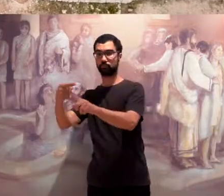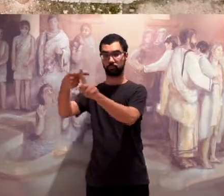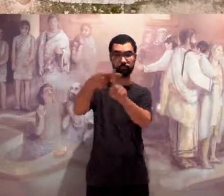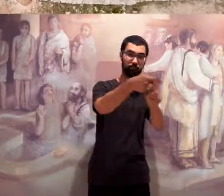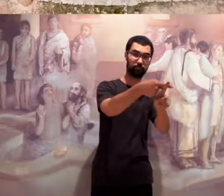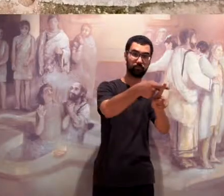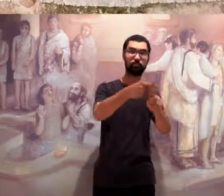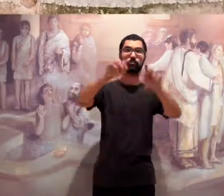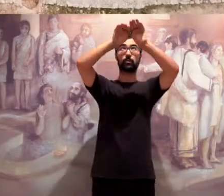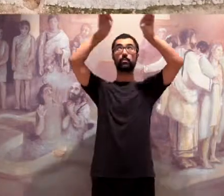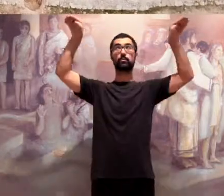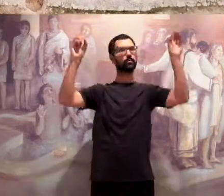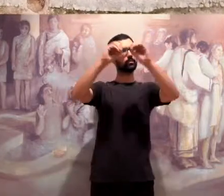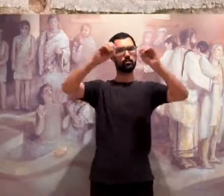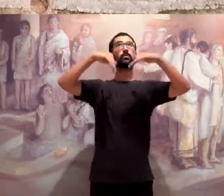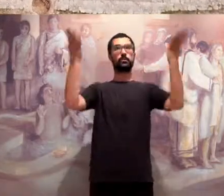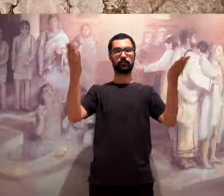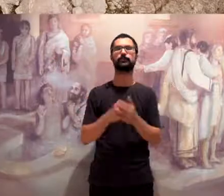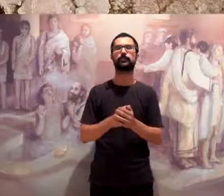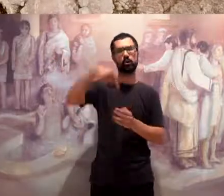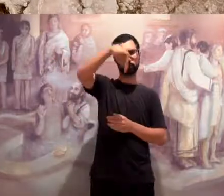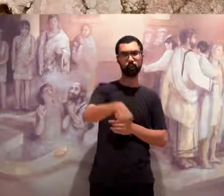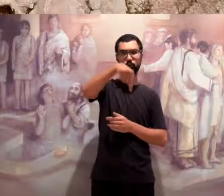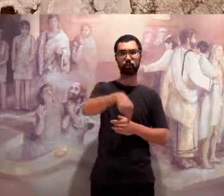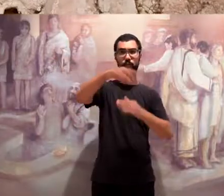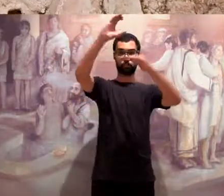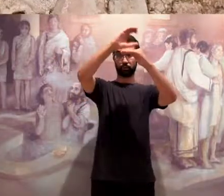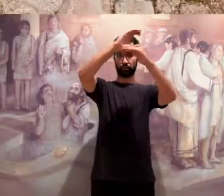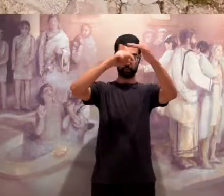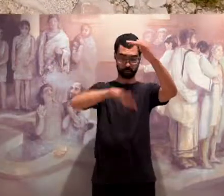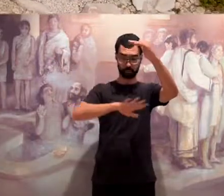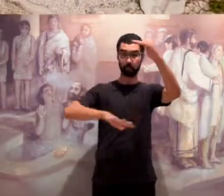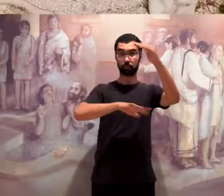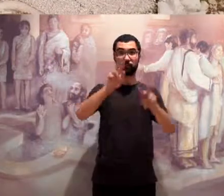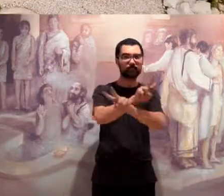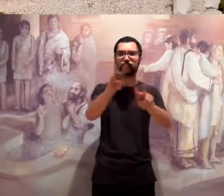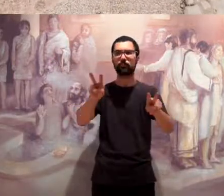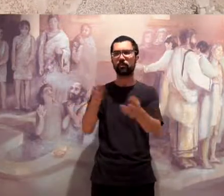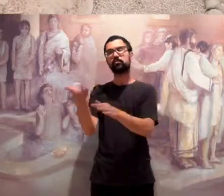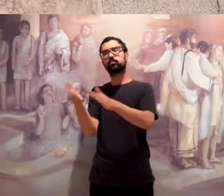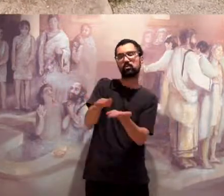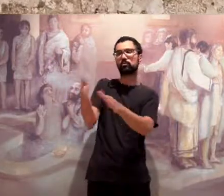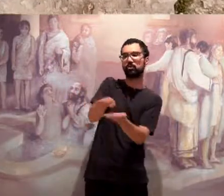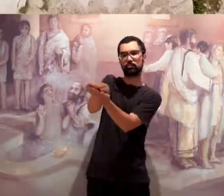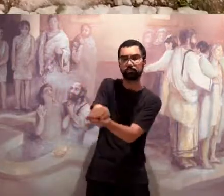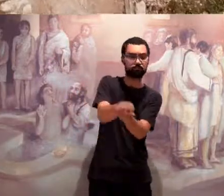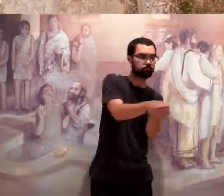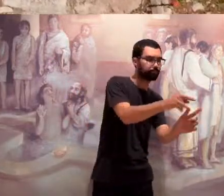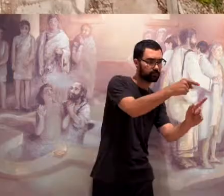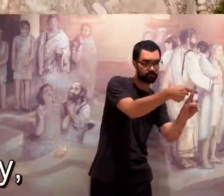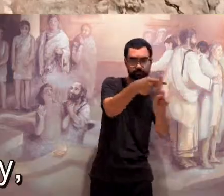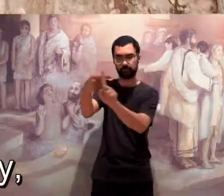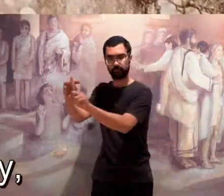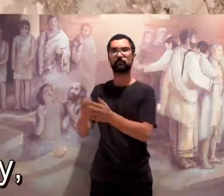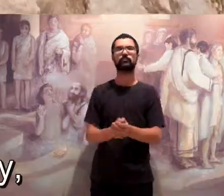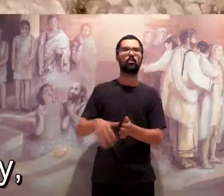open-air cemetery. This whole area to the south of Basilica is full of tombs. It forms part of a